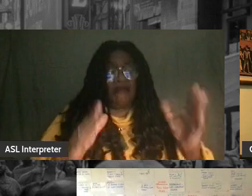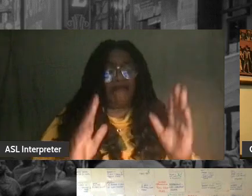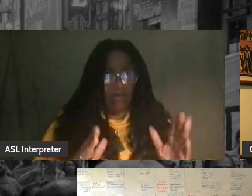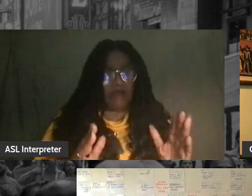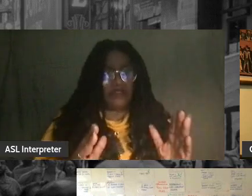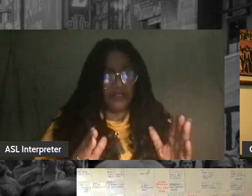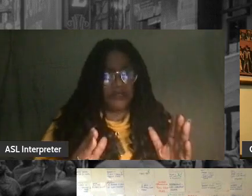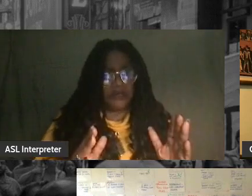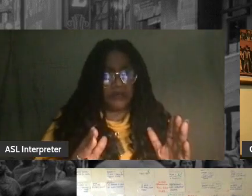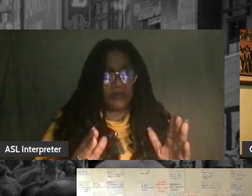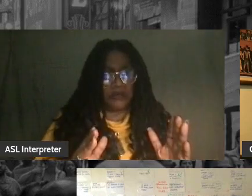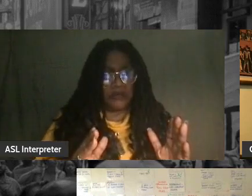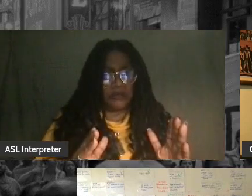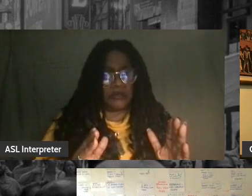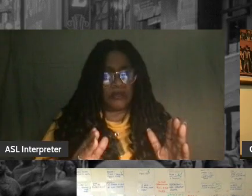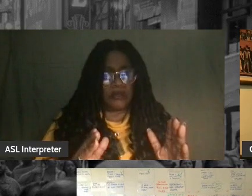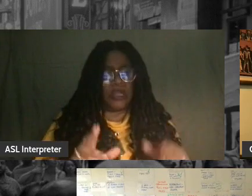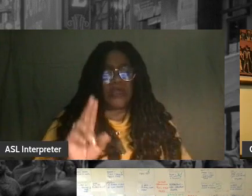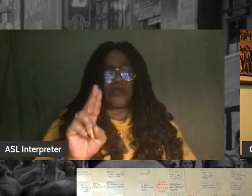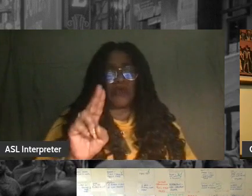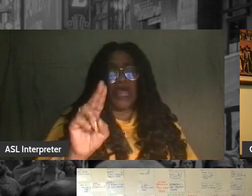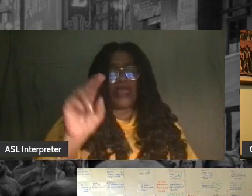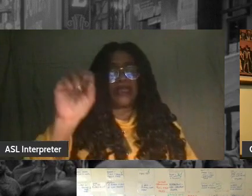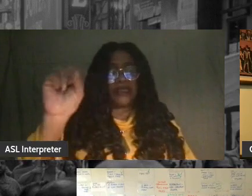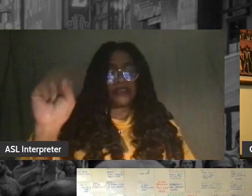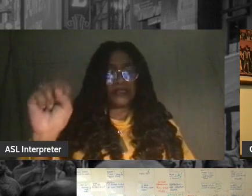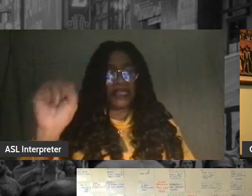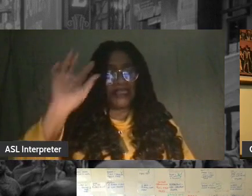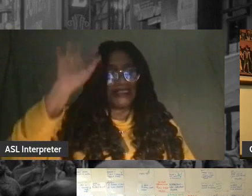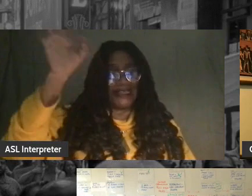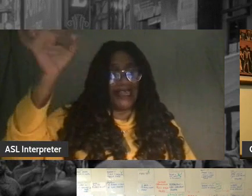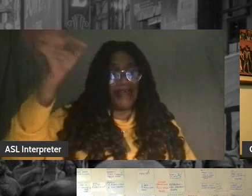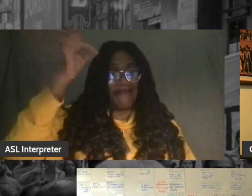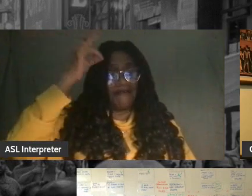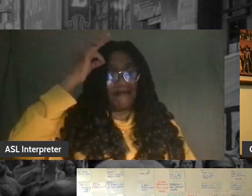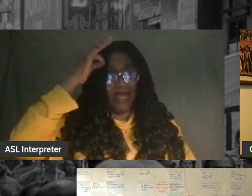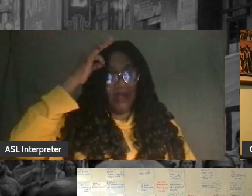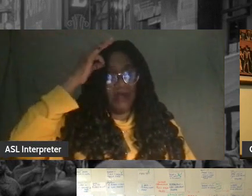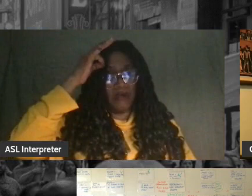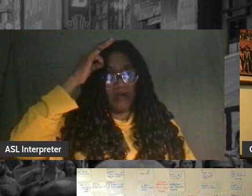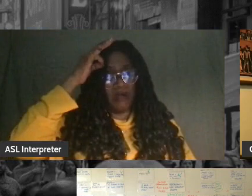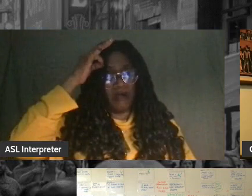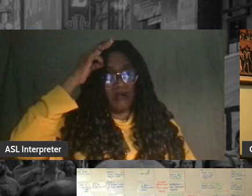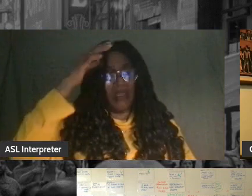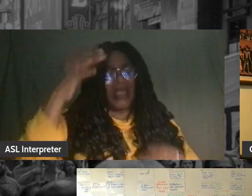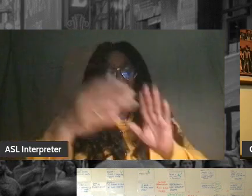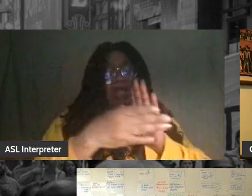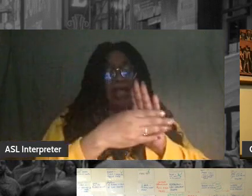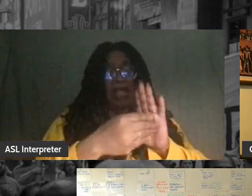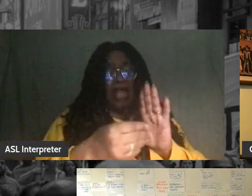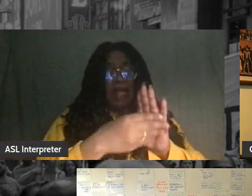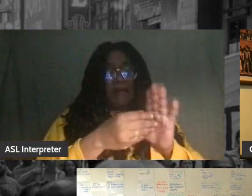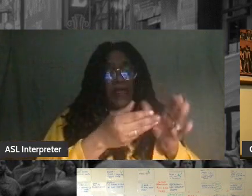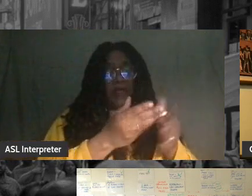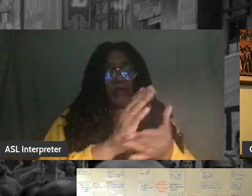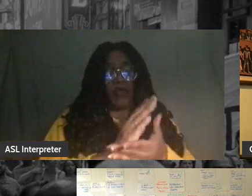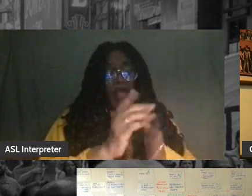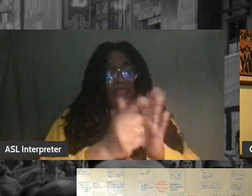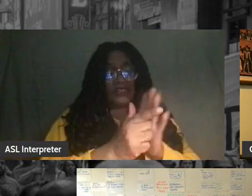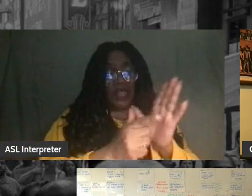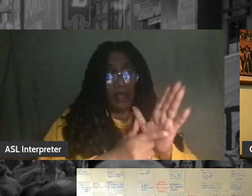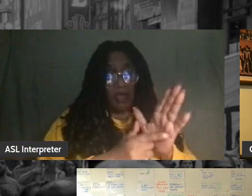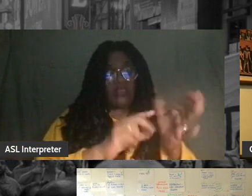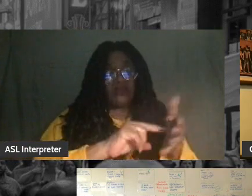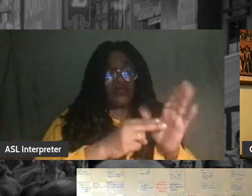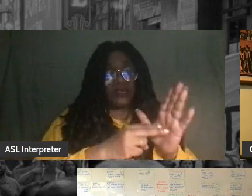the United States federal copyright laws. And you're able to then pursue a copyright claim if you